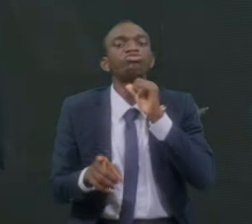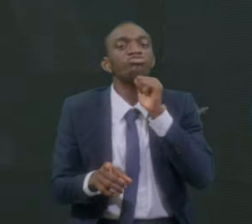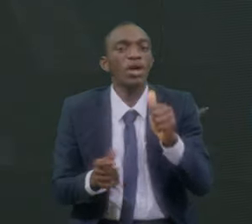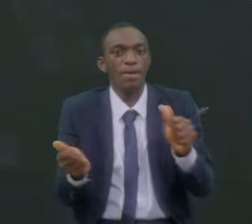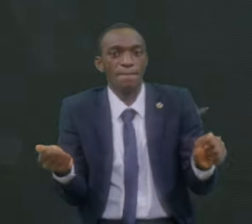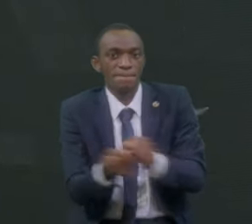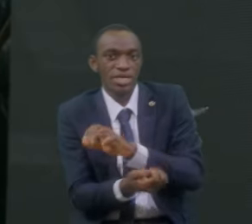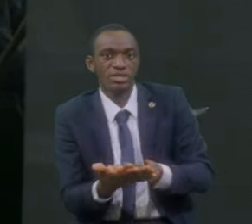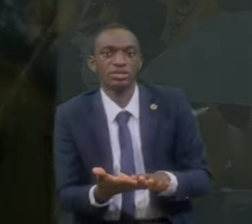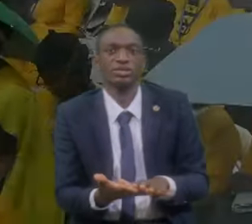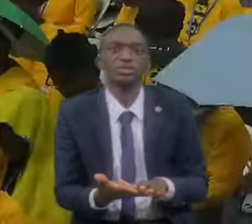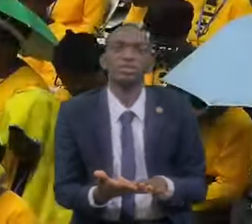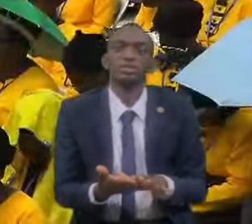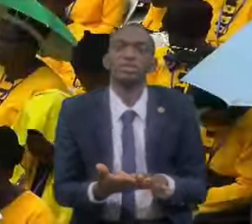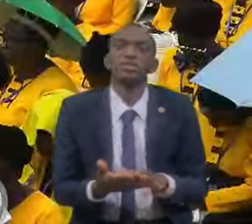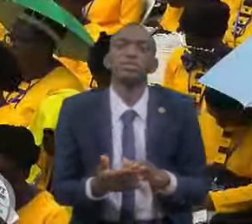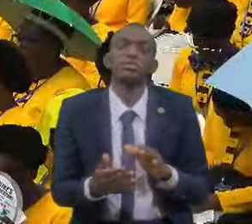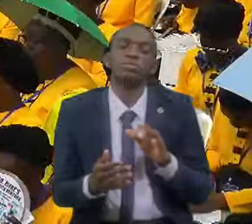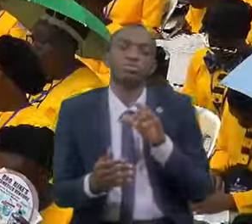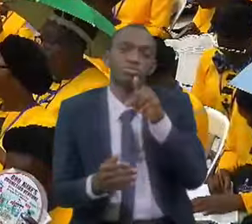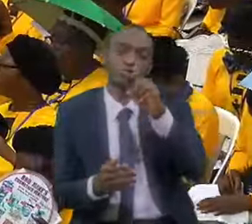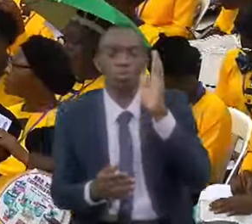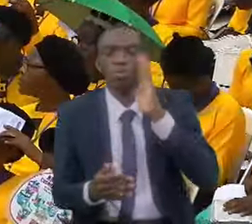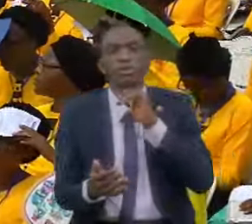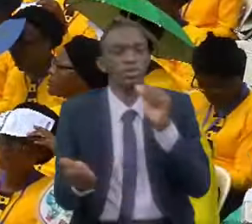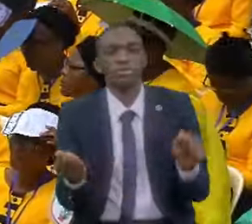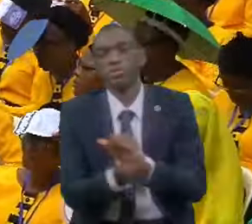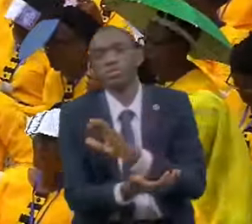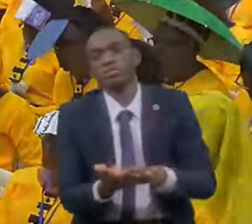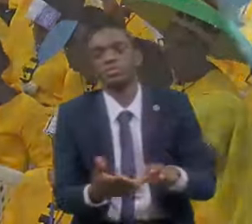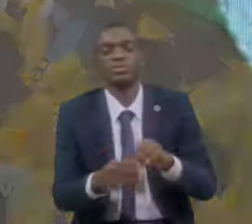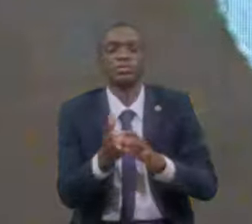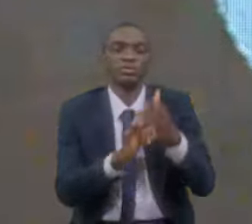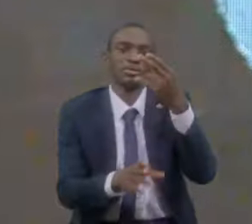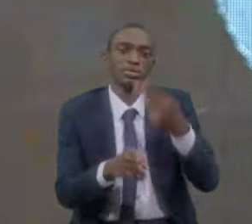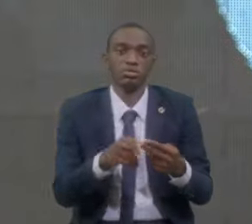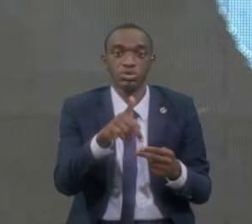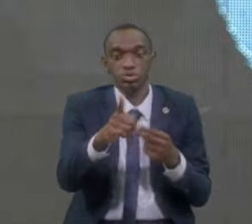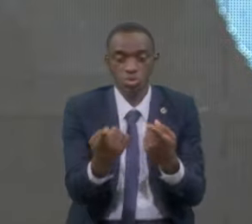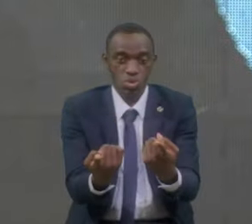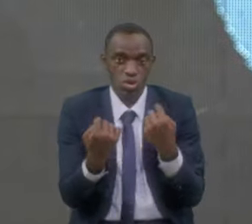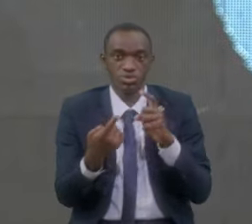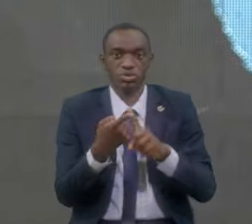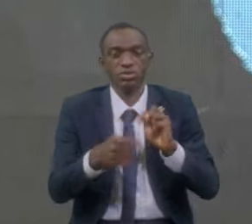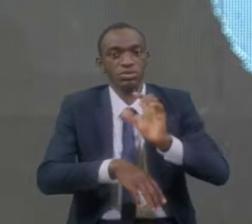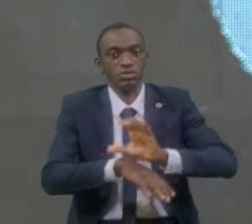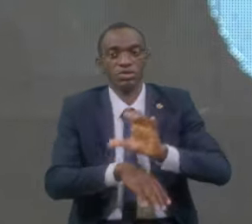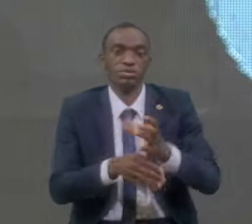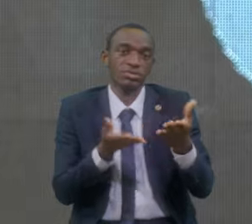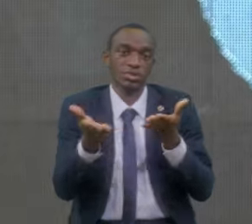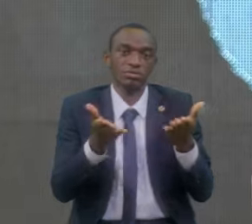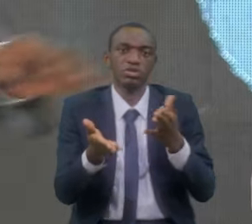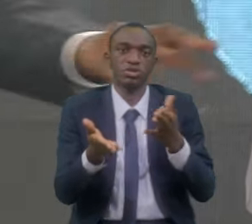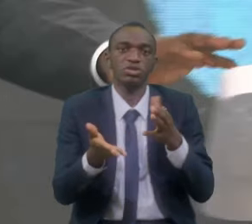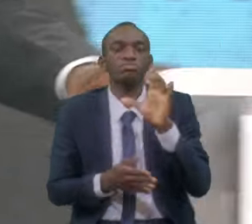perish. You've come to this service. You're looking for life, eternal life,